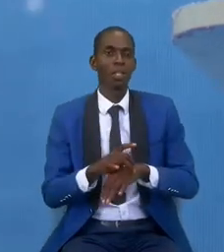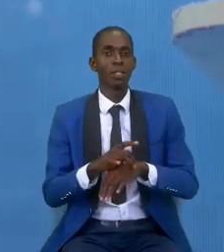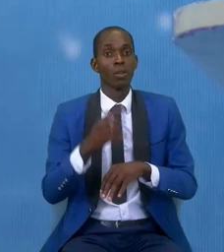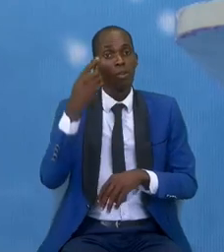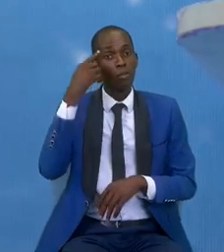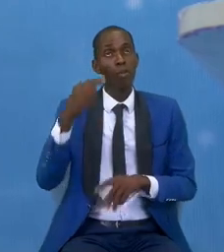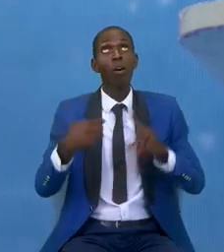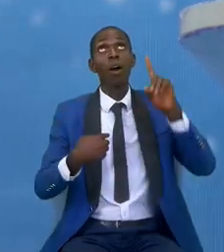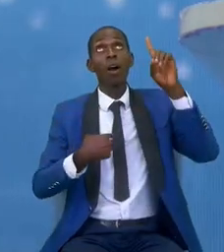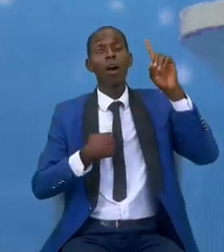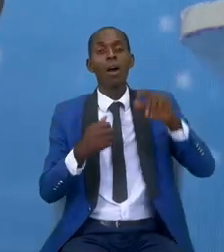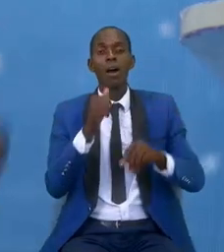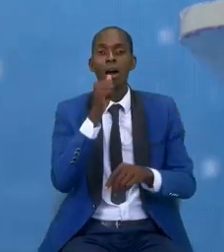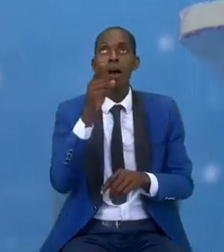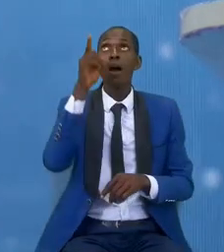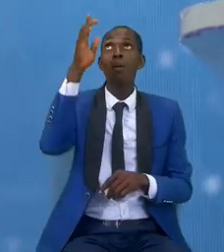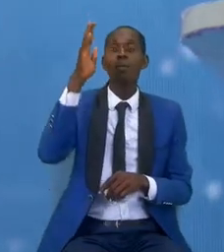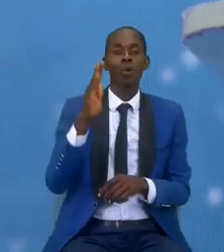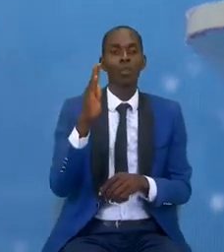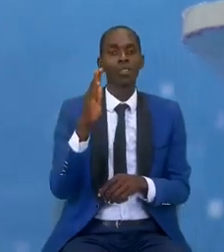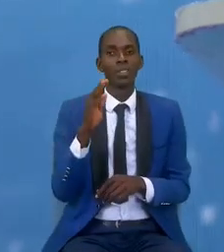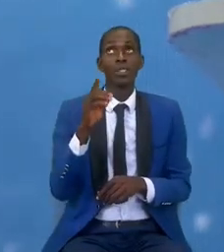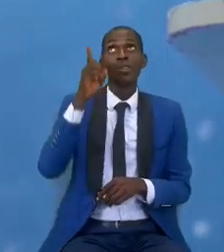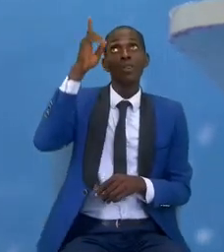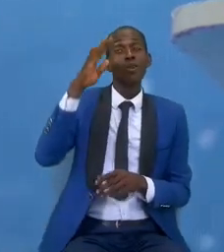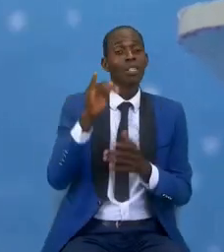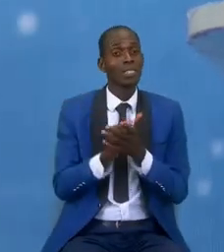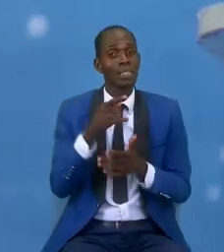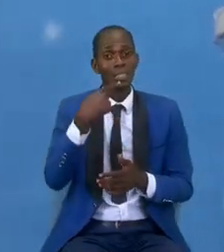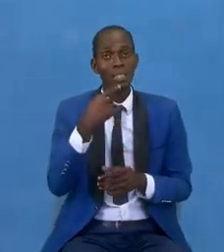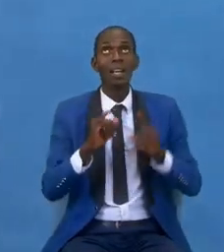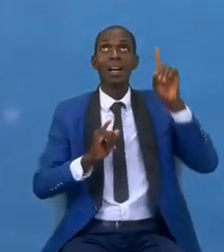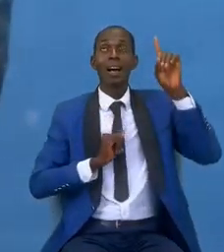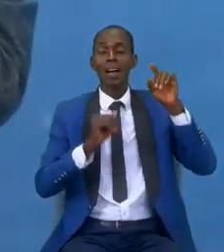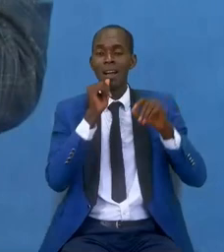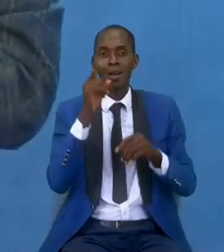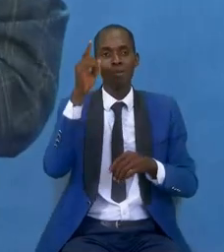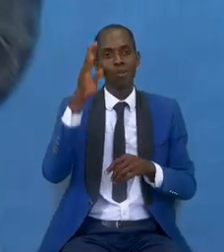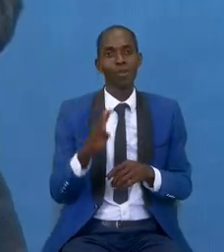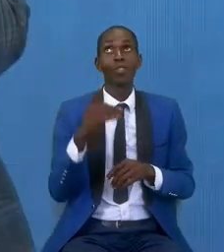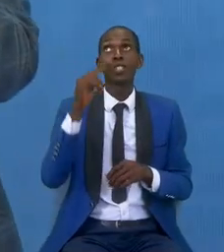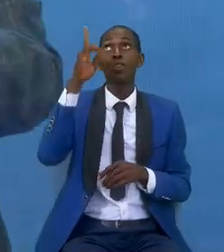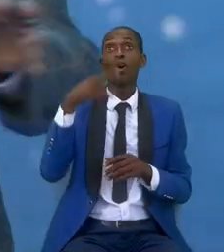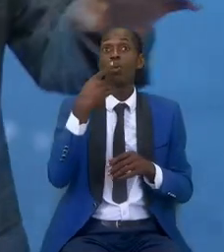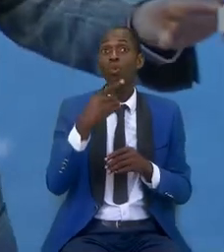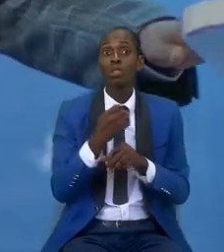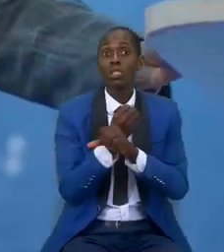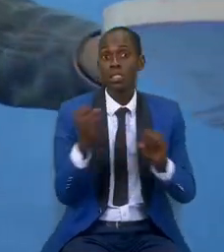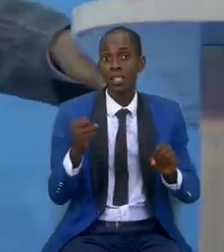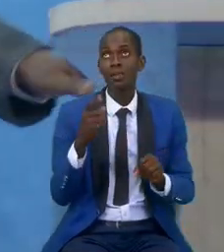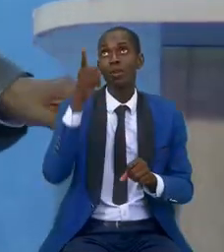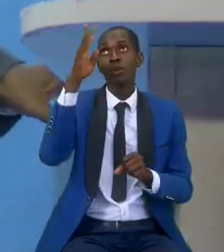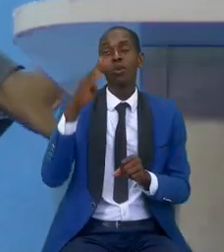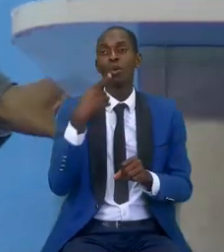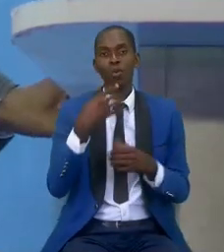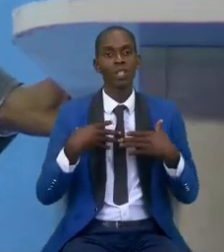The God Who heals I am God the God who delivers I am God the god that performs all this world I